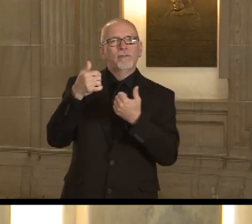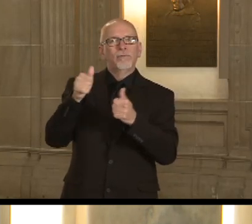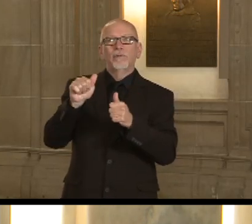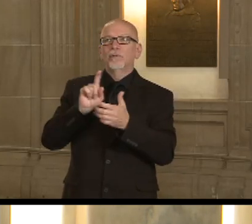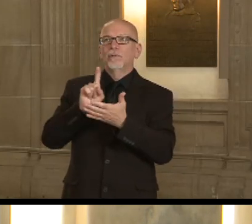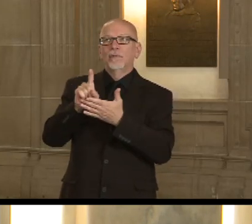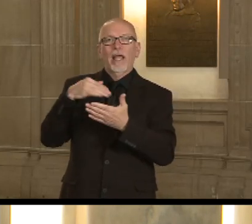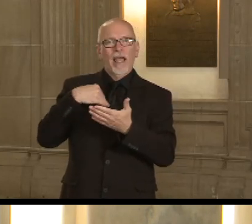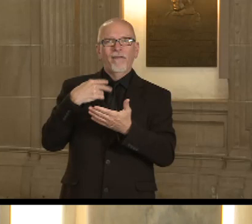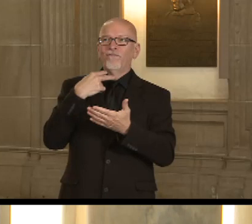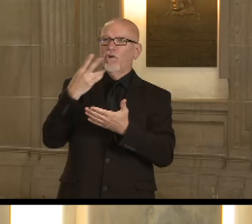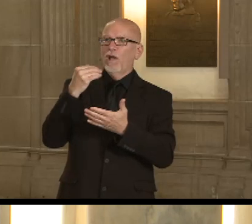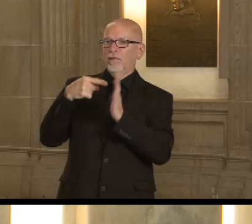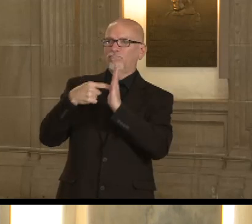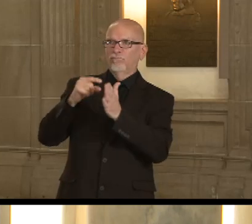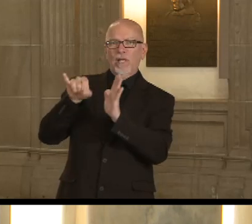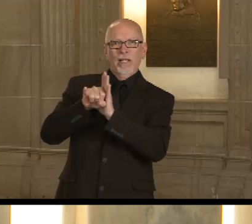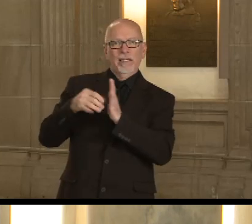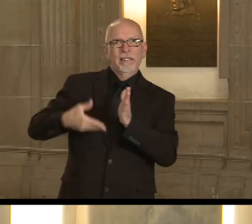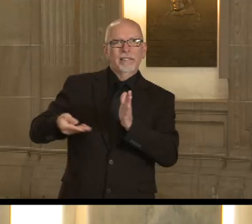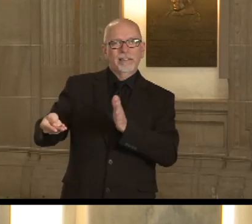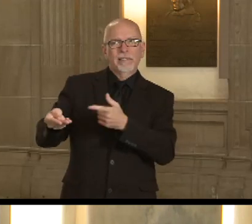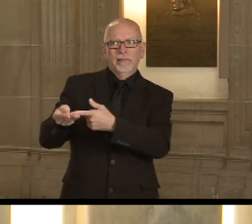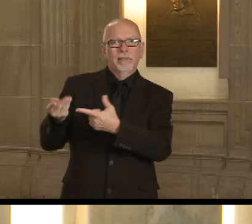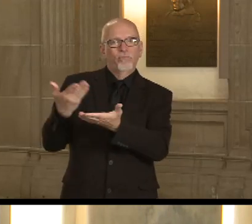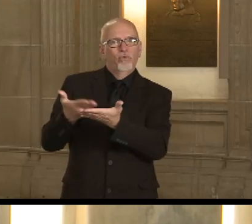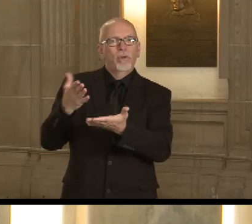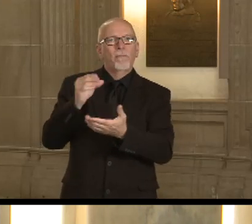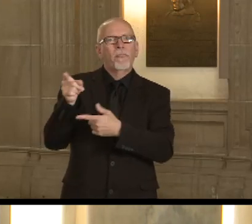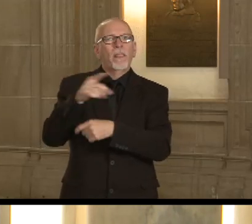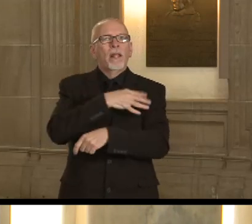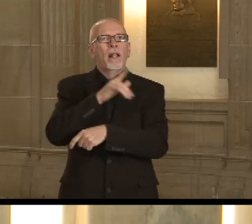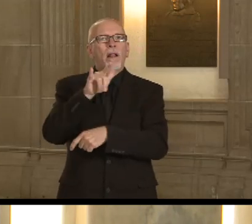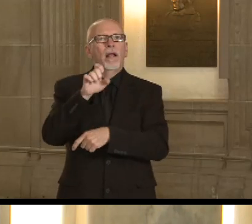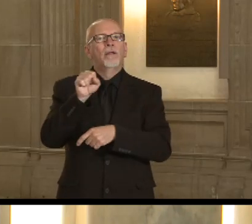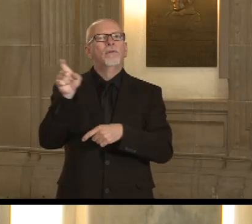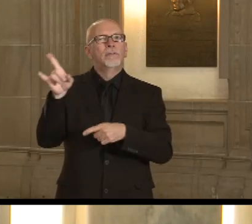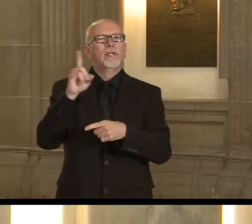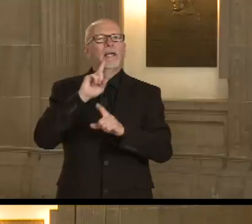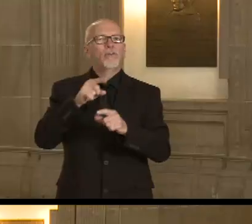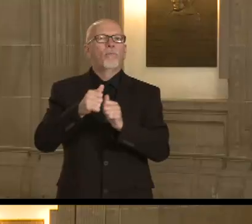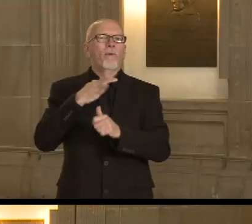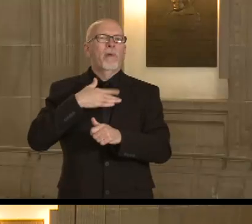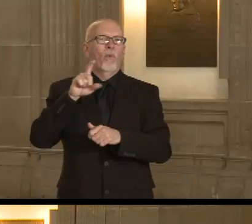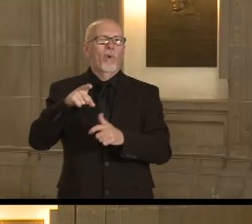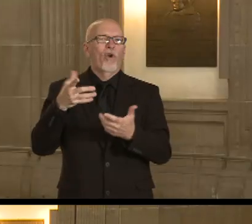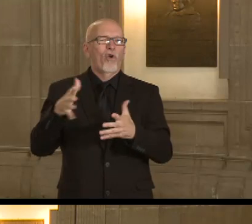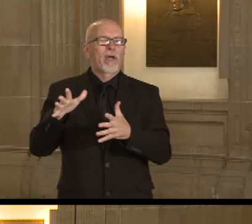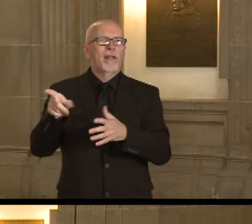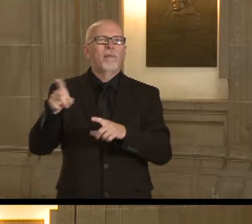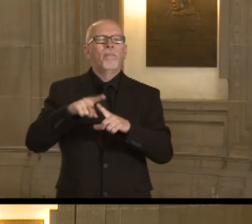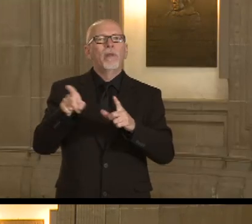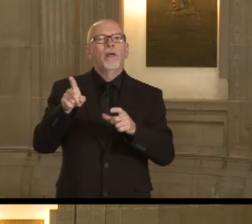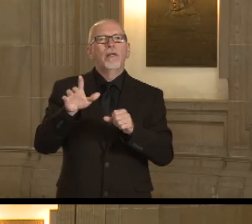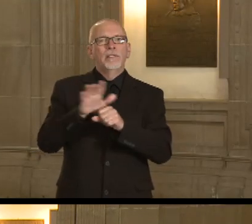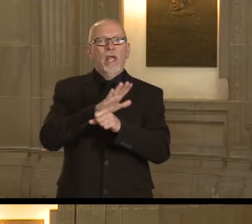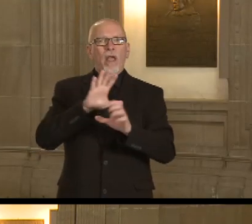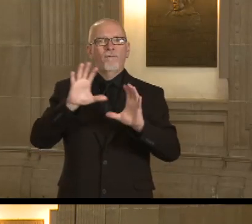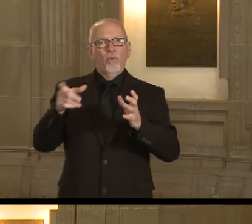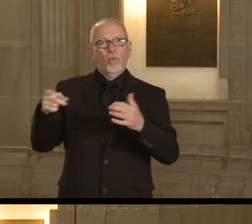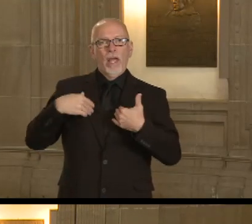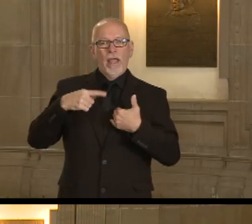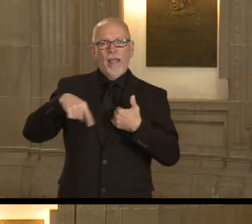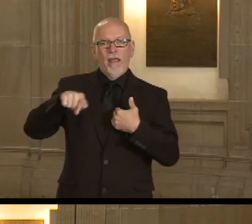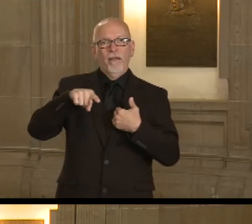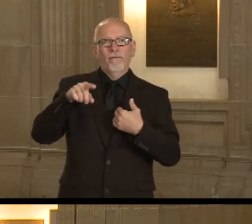and visual evidence of their identities? And Brigadier General Lyles, you answered most of my question earlier, but the entire force you have assisting